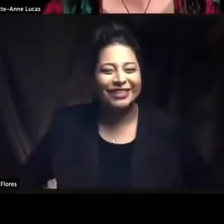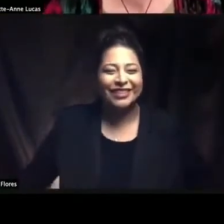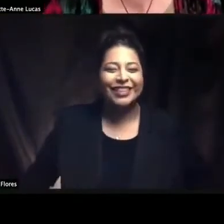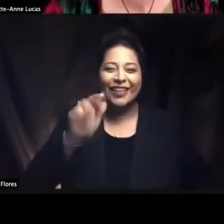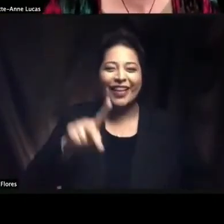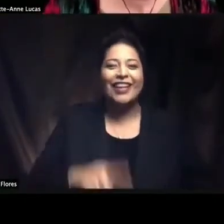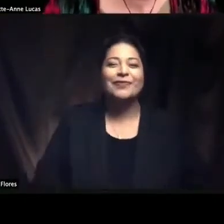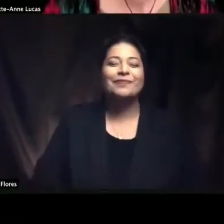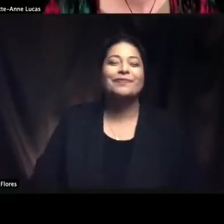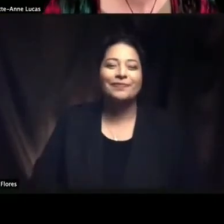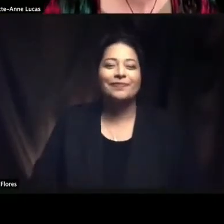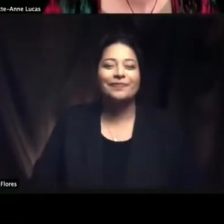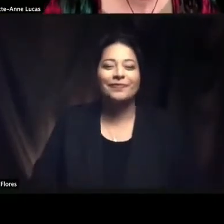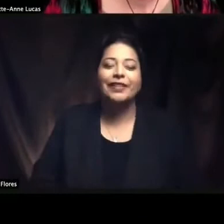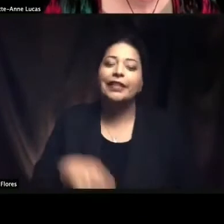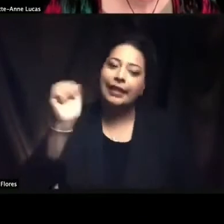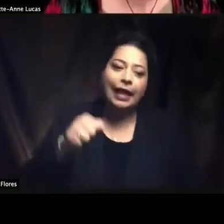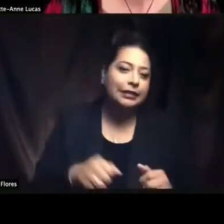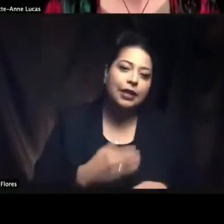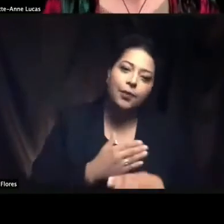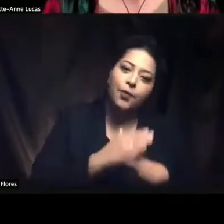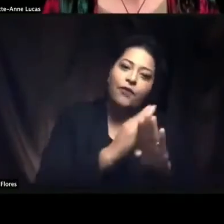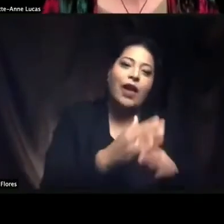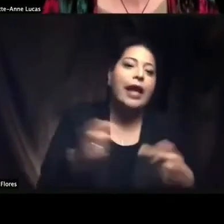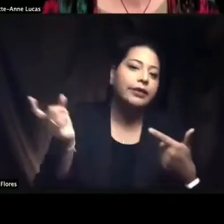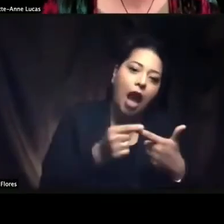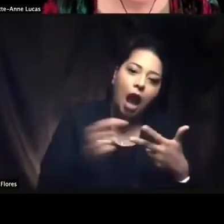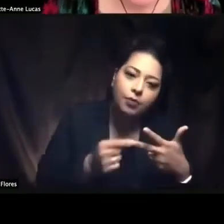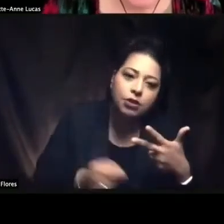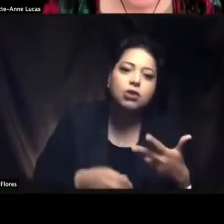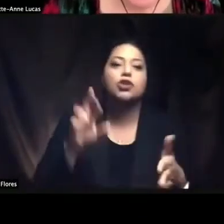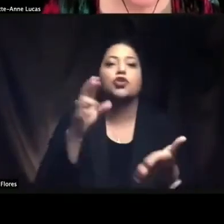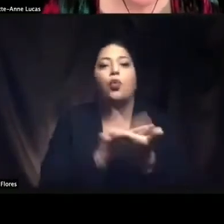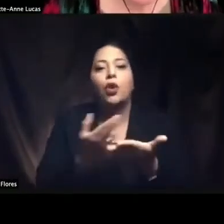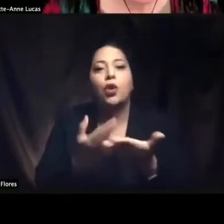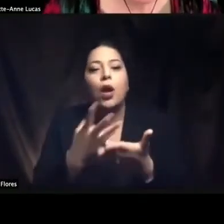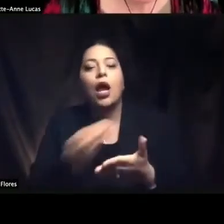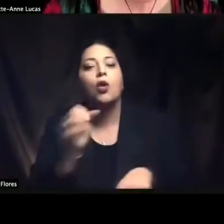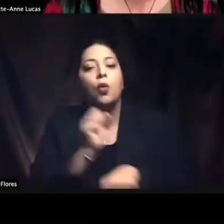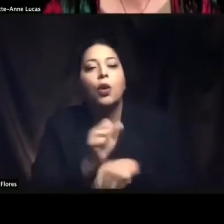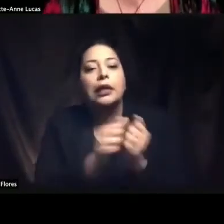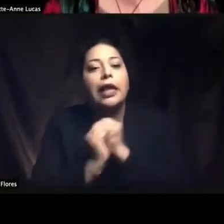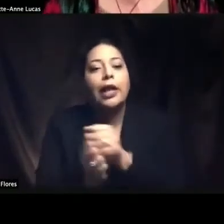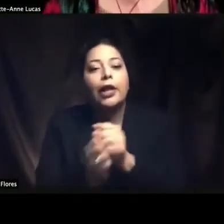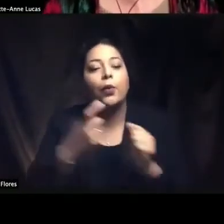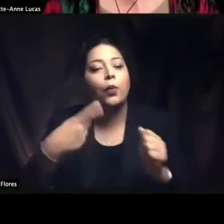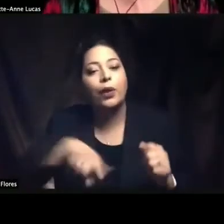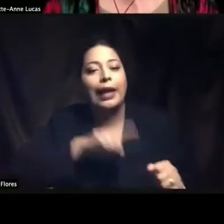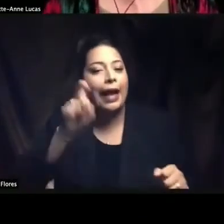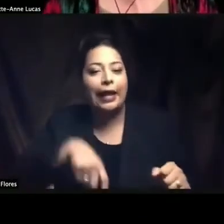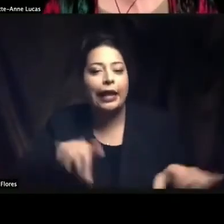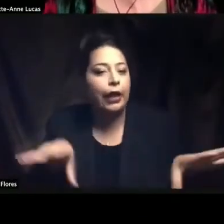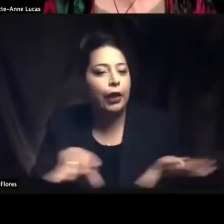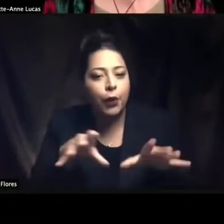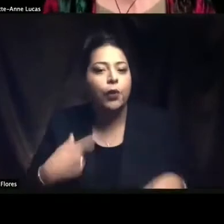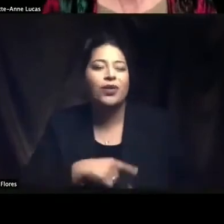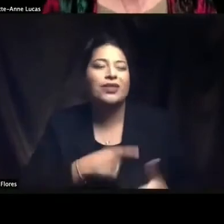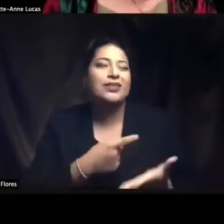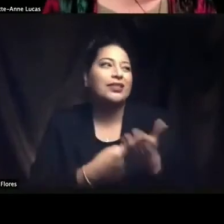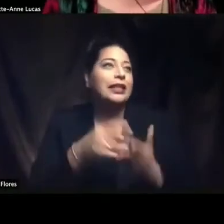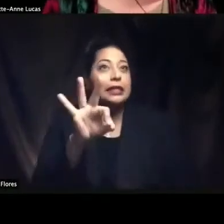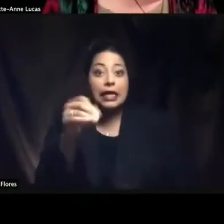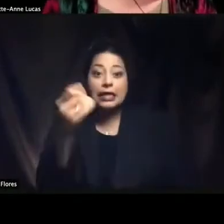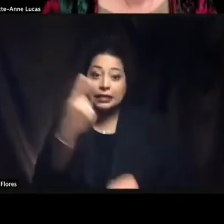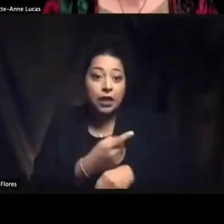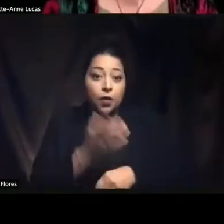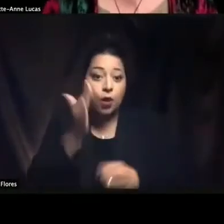Okay. So yes, prevention, options, resources, and working together is what we need to do. We're talking about 90 days. So there's going to